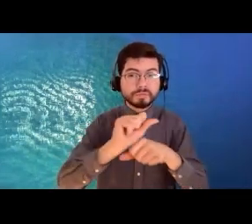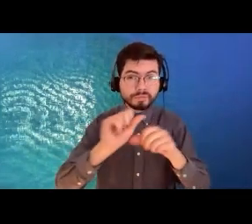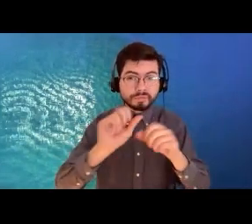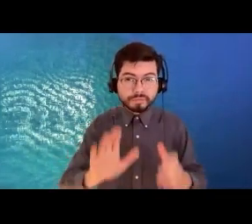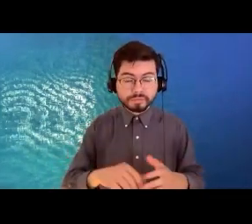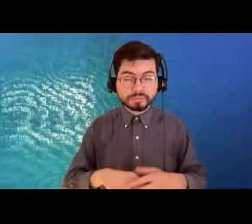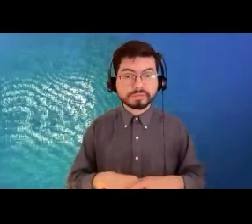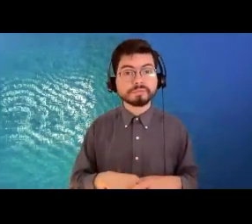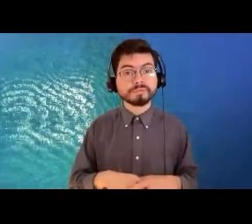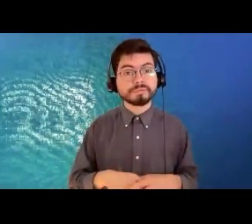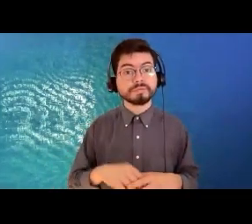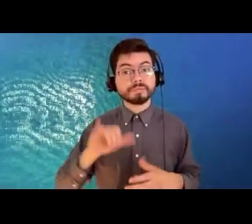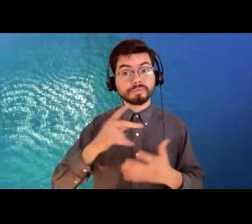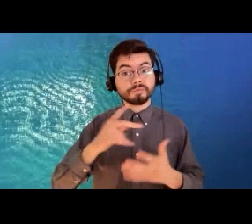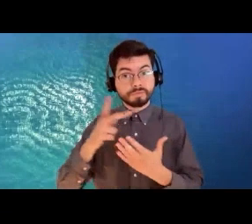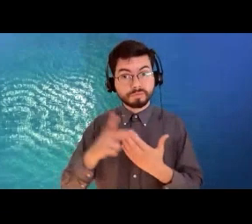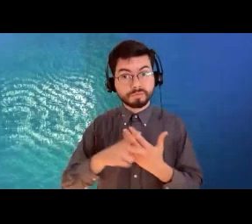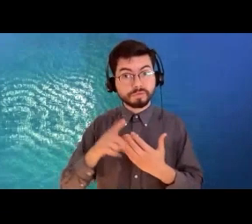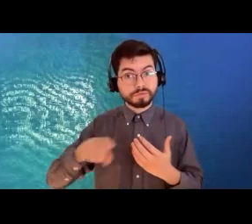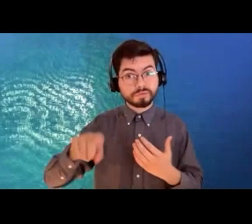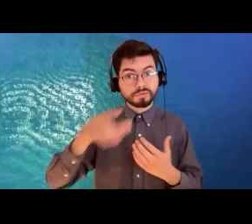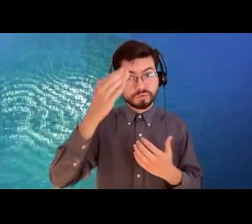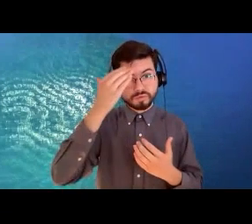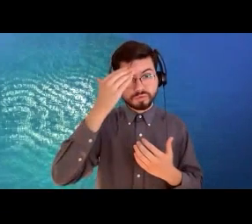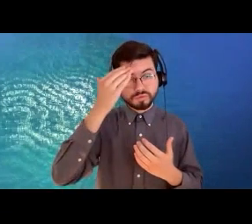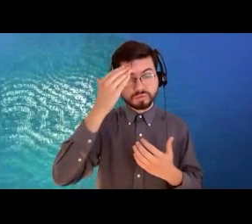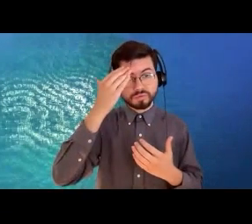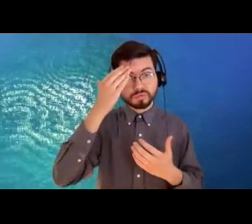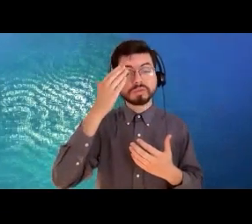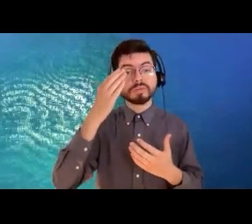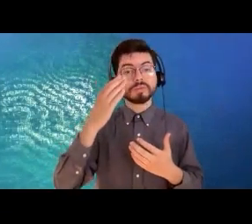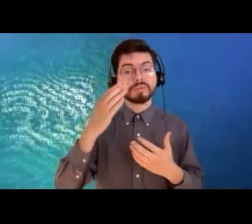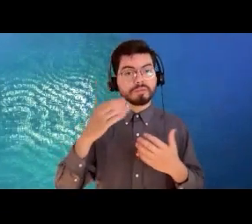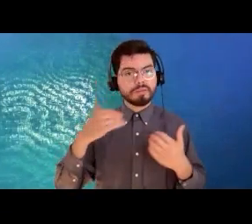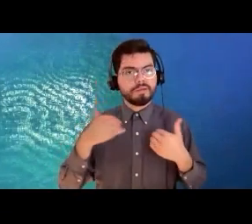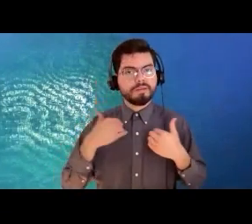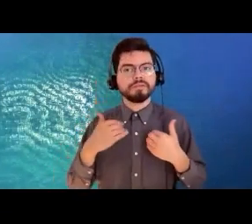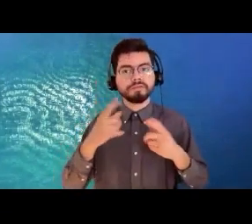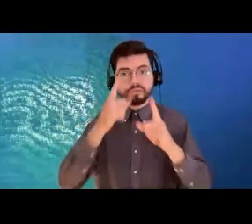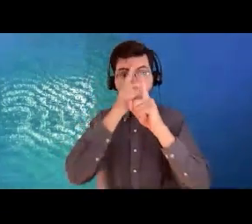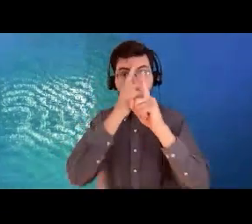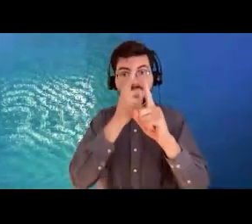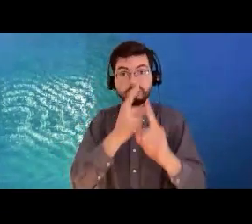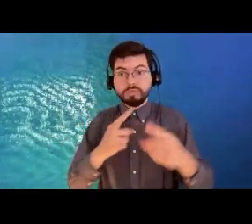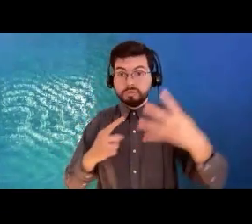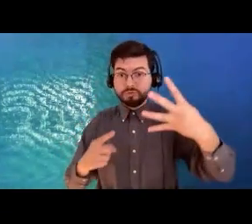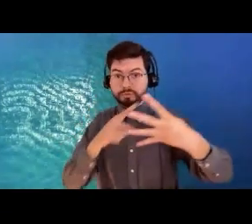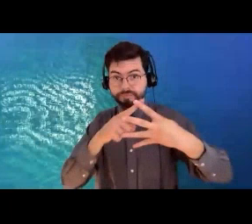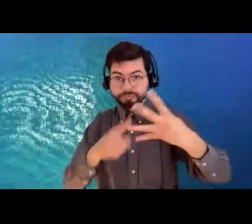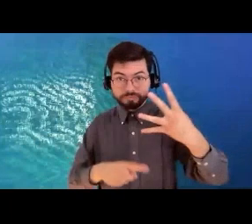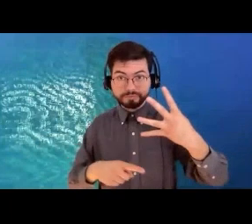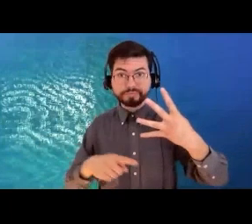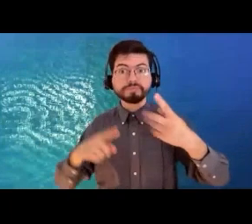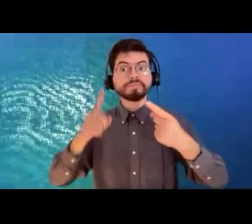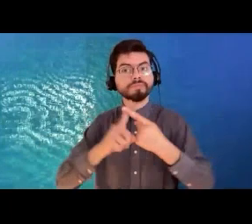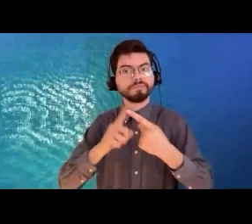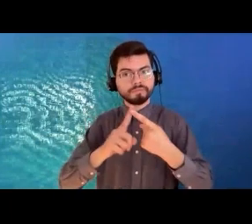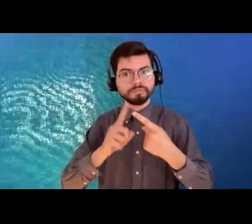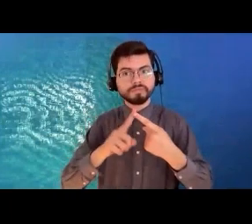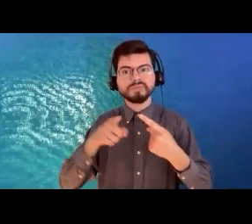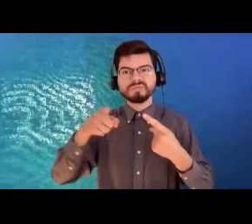with that program and the superintendent's initiatives around that, we have 4 goals. Goal 1 was to remove most of our